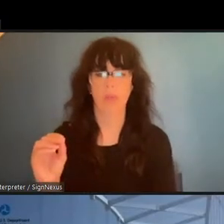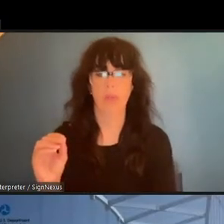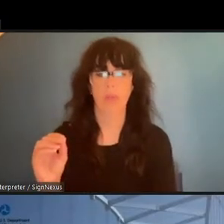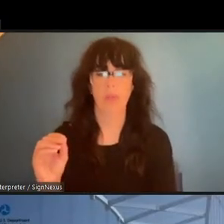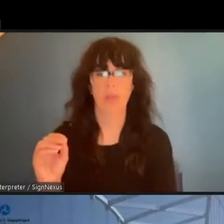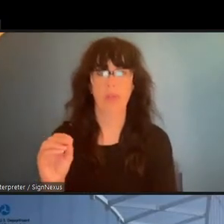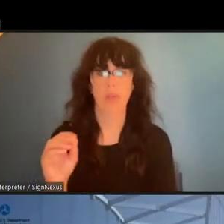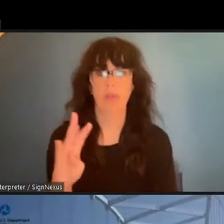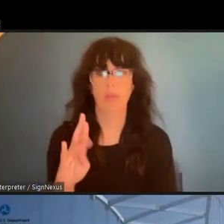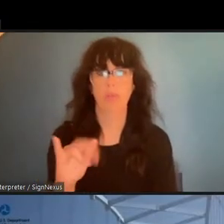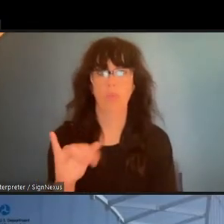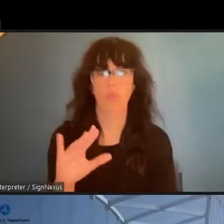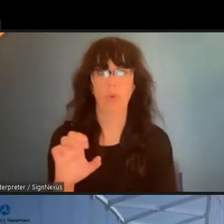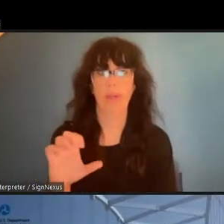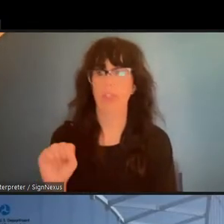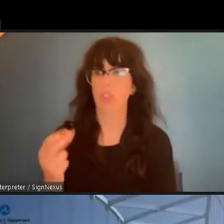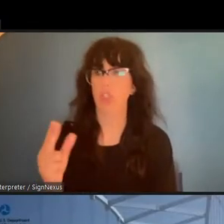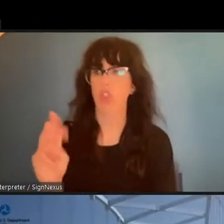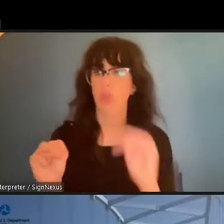bryce schumann